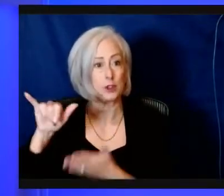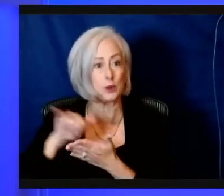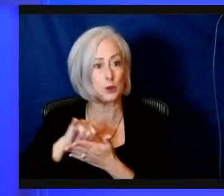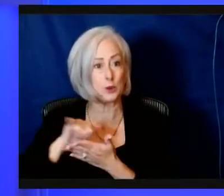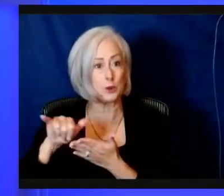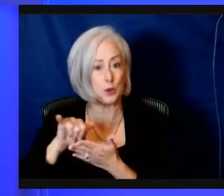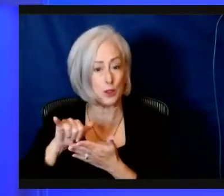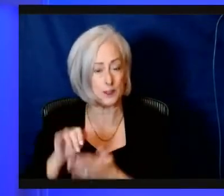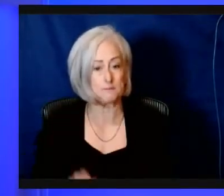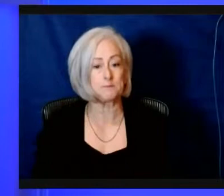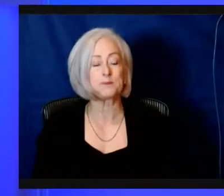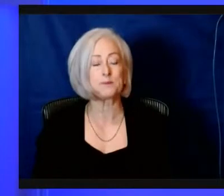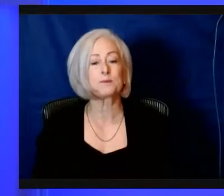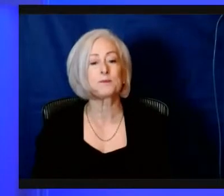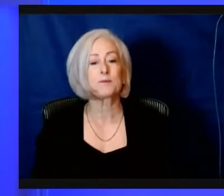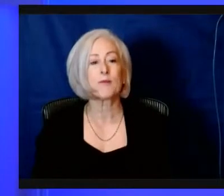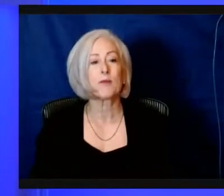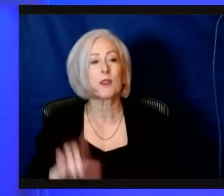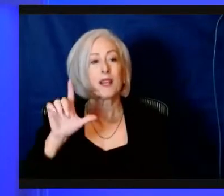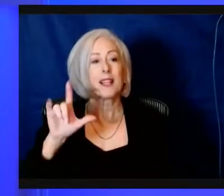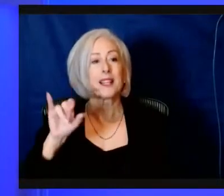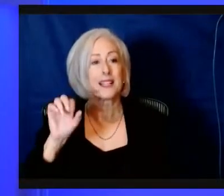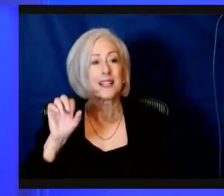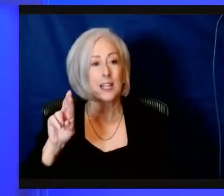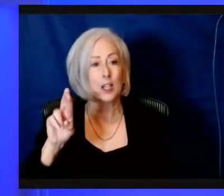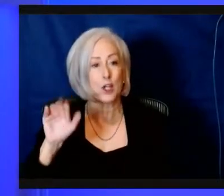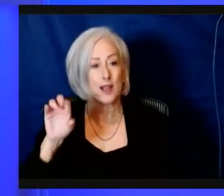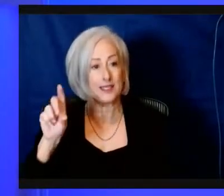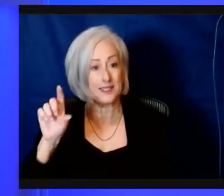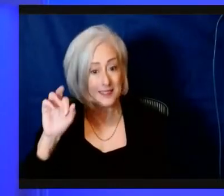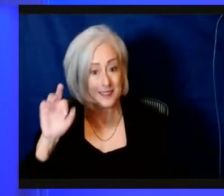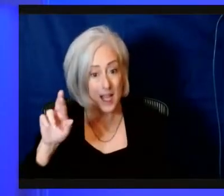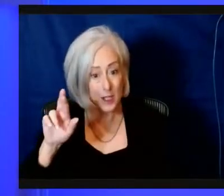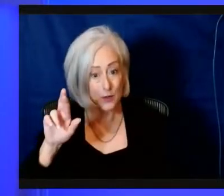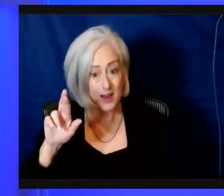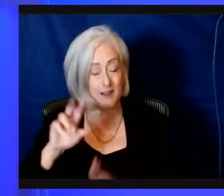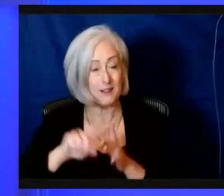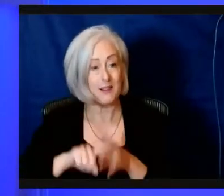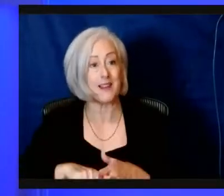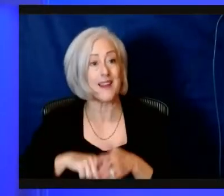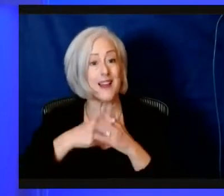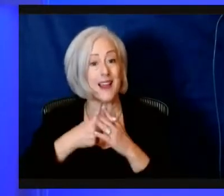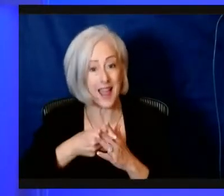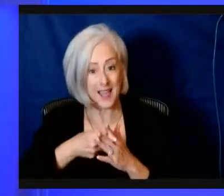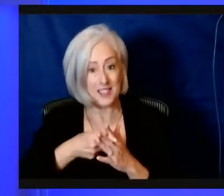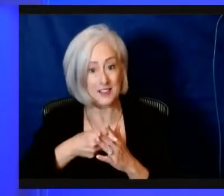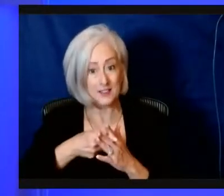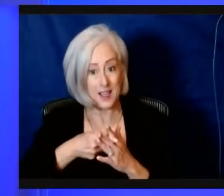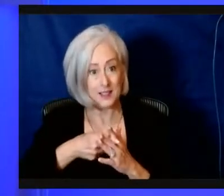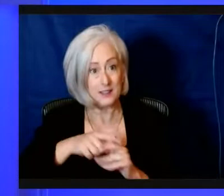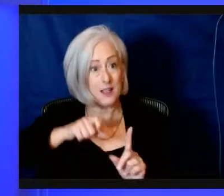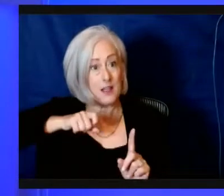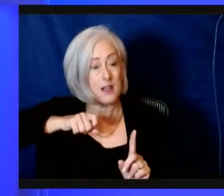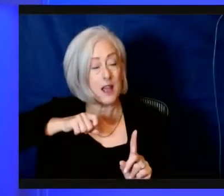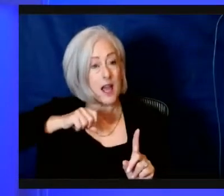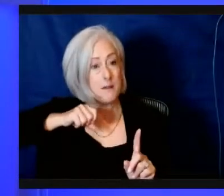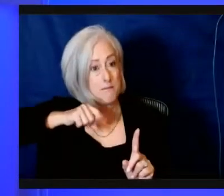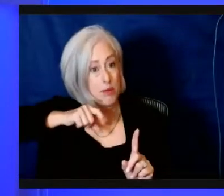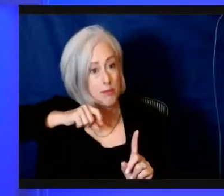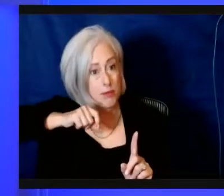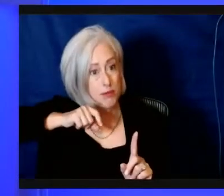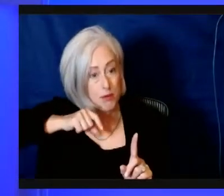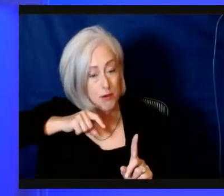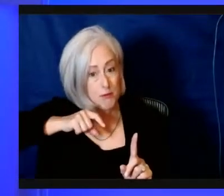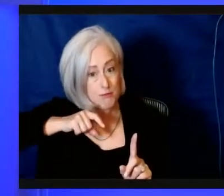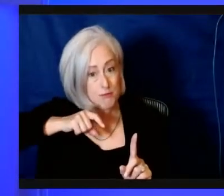linear accelerator actually activates and sends to tissues heavy protons